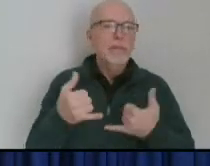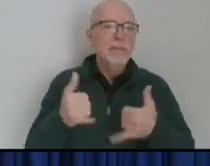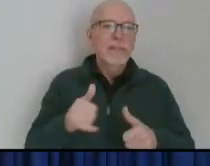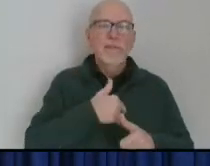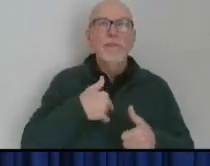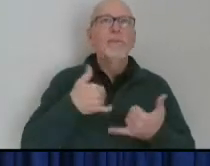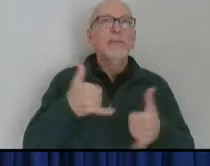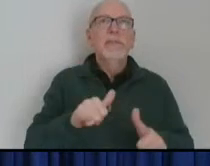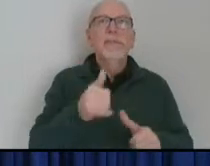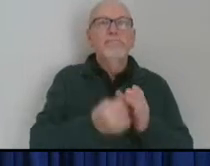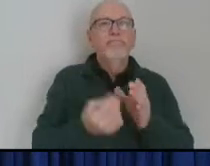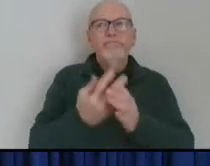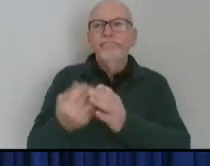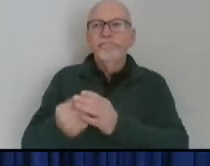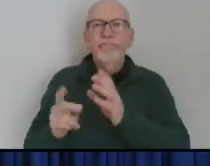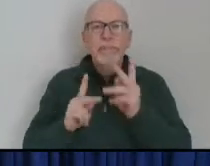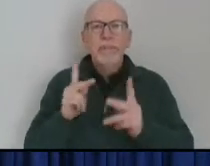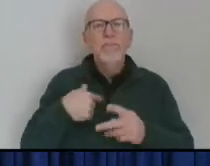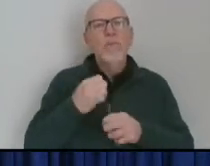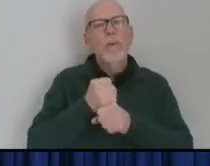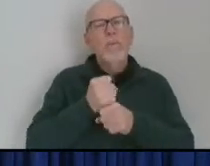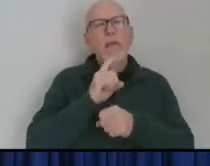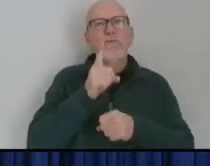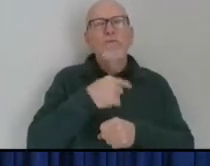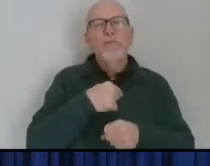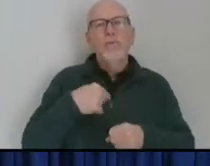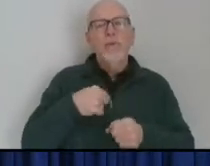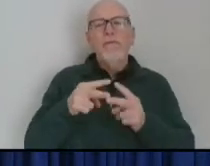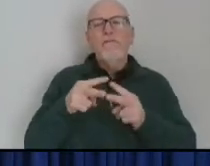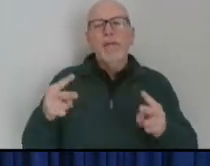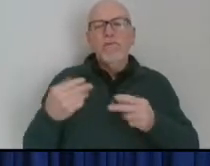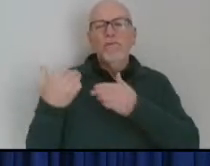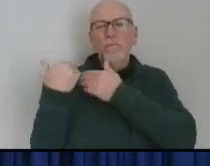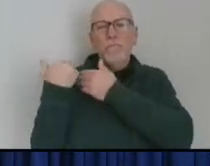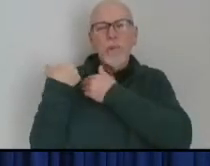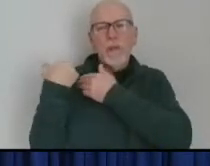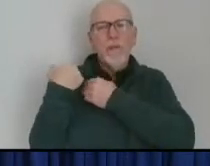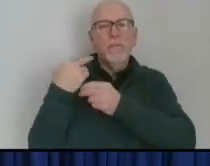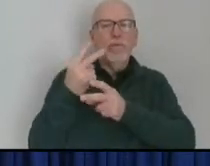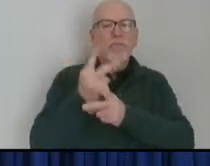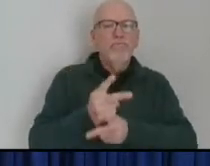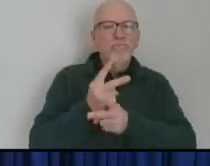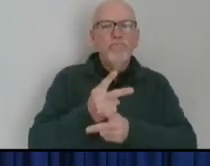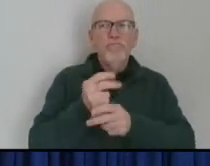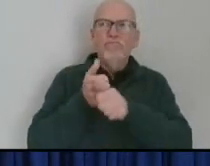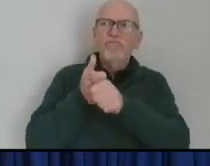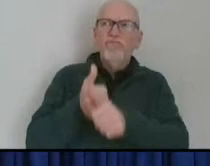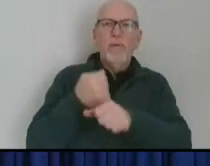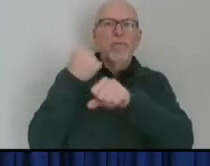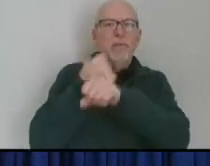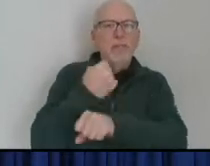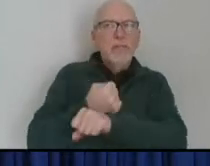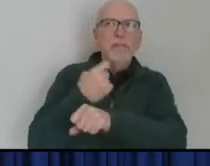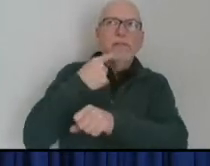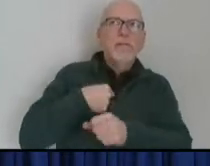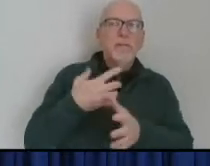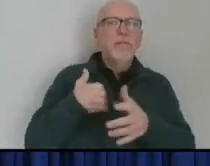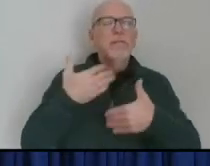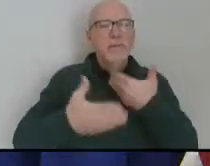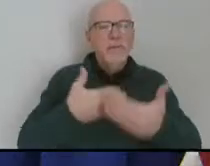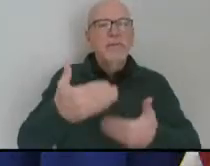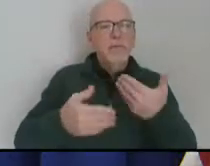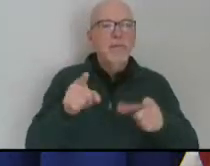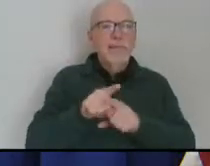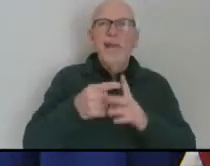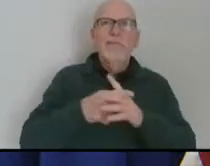And so we want to make sure that we do this in a very responsible, data-driven way, as we've done from the very beginning. But the executive order